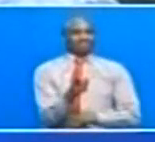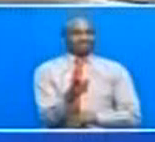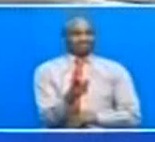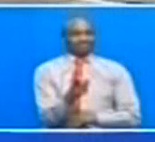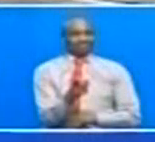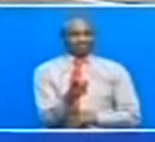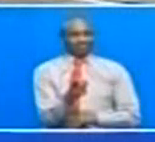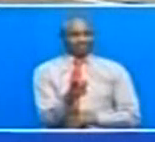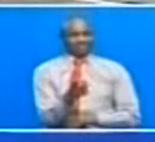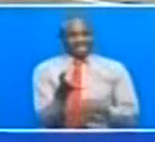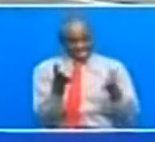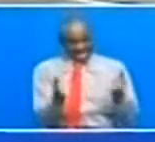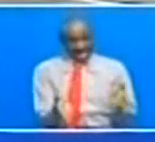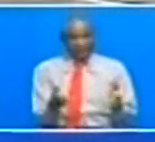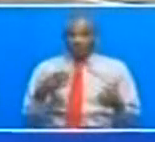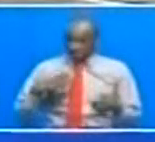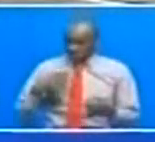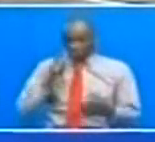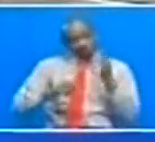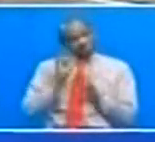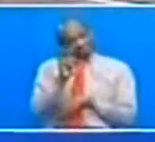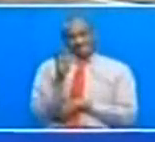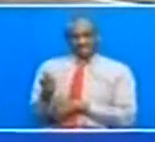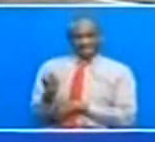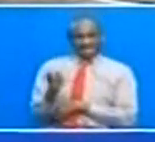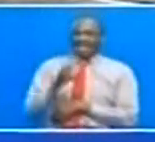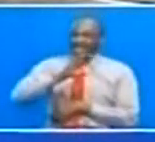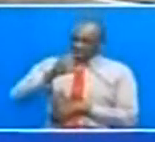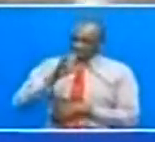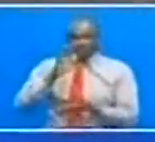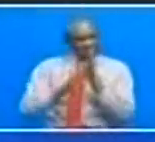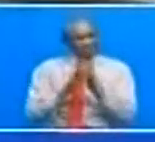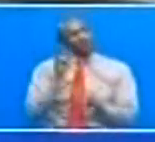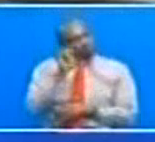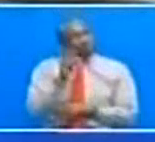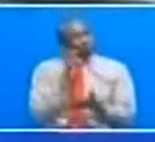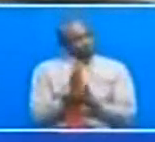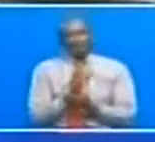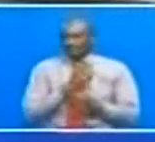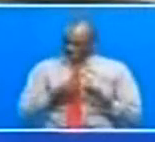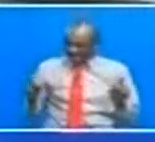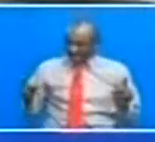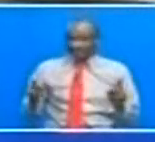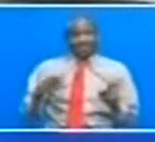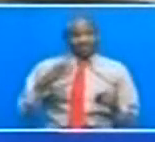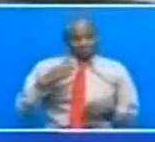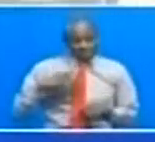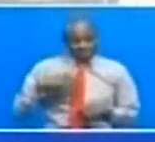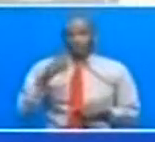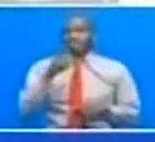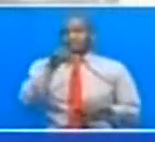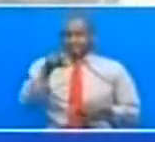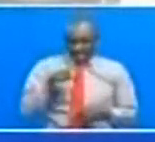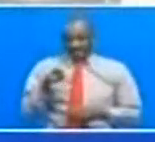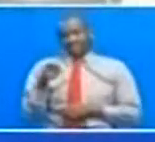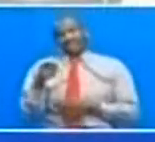to feeding and all that. The picture painted here is not one of a county running out of chicken entirely, but the worrying trend of an unbalanced demand